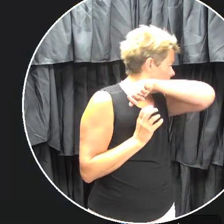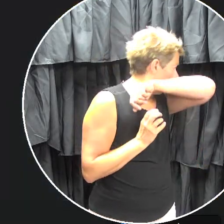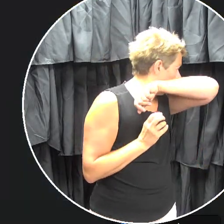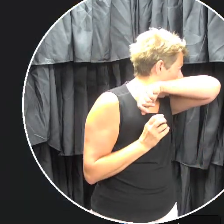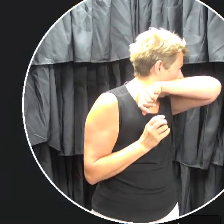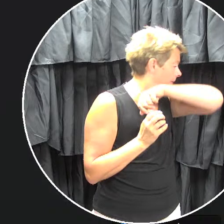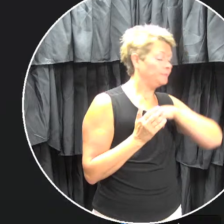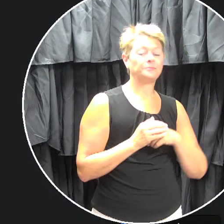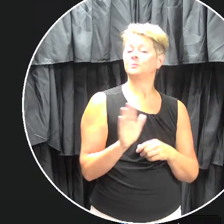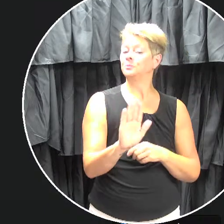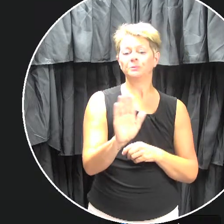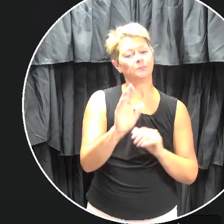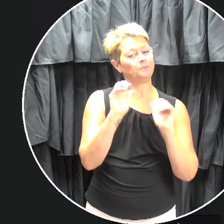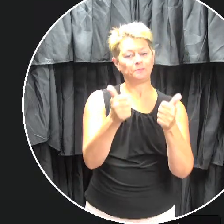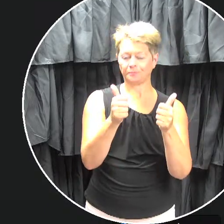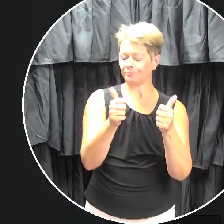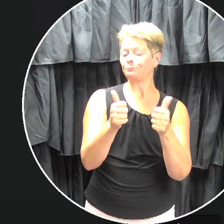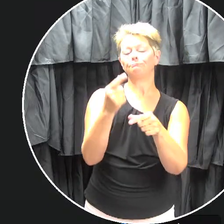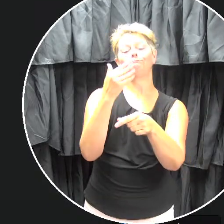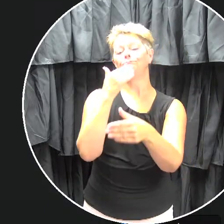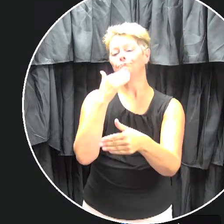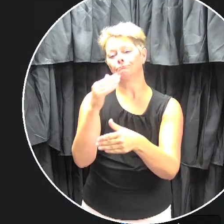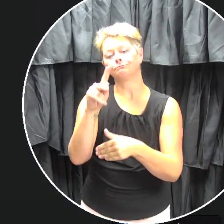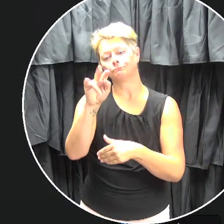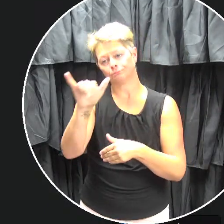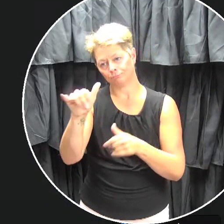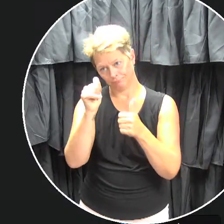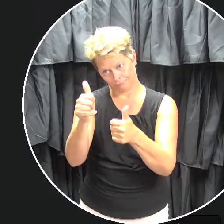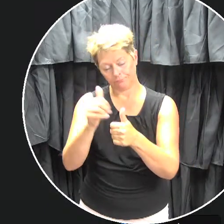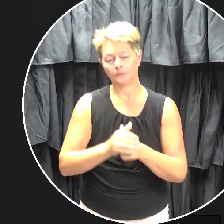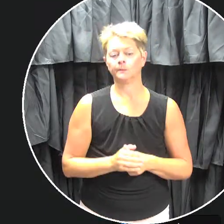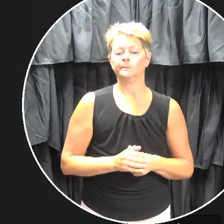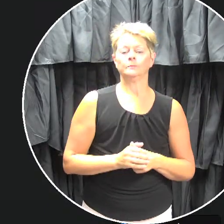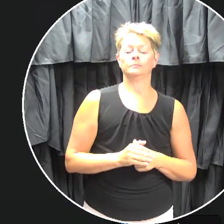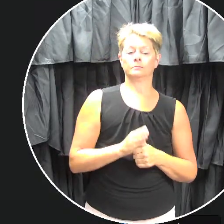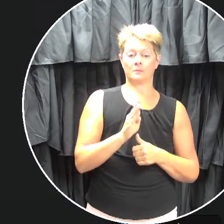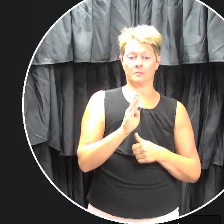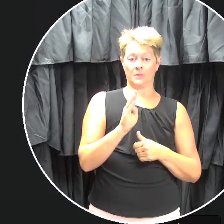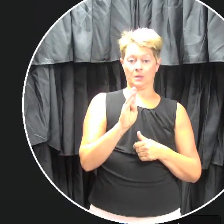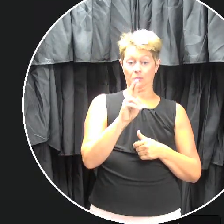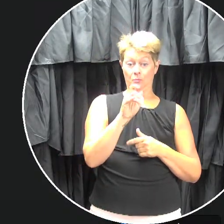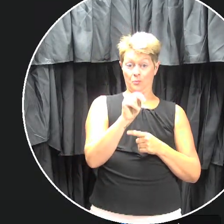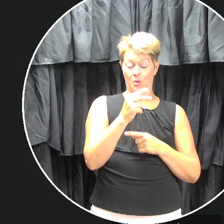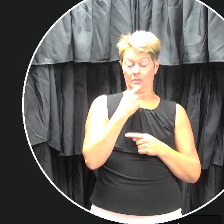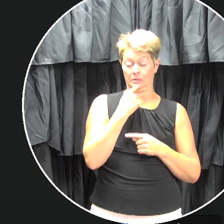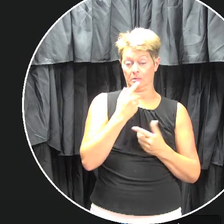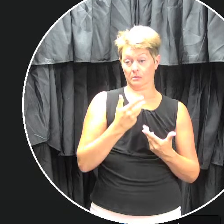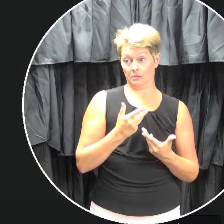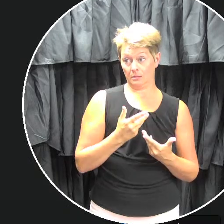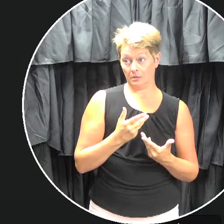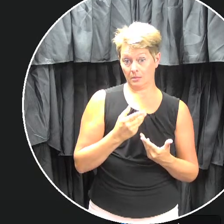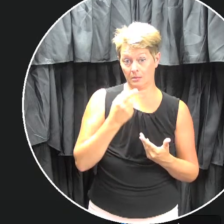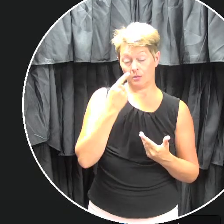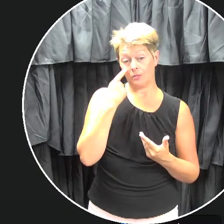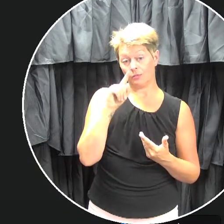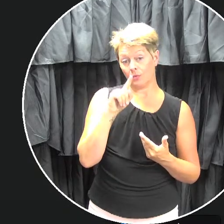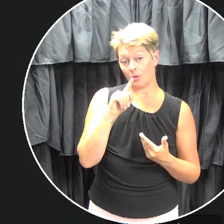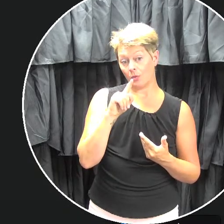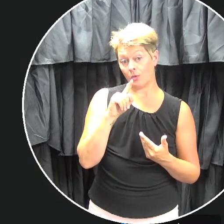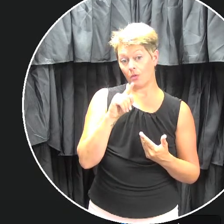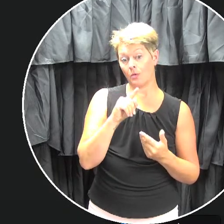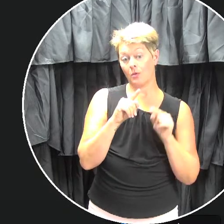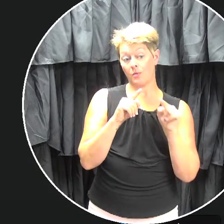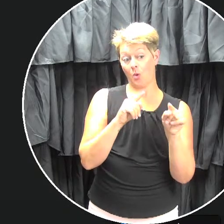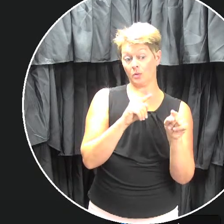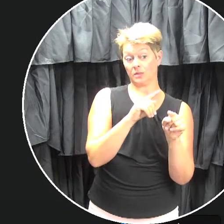No, that's good, Tony. You've covered it. Thank you. And further to the, with the board's buses, it's fairly straightforward,